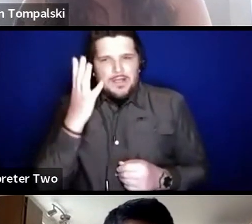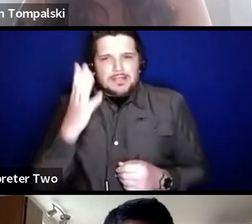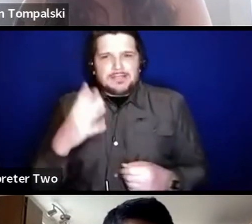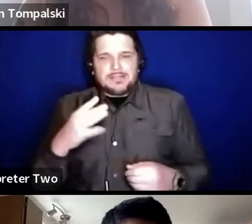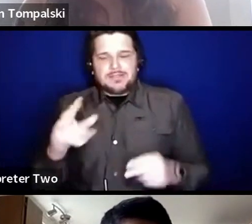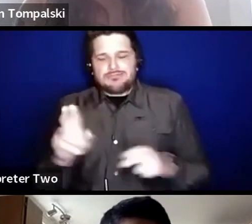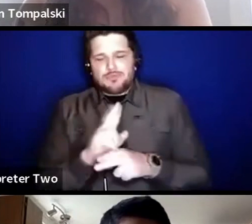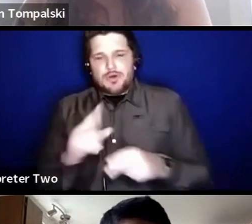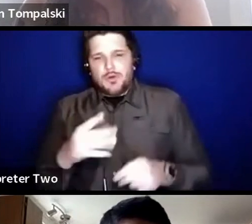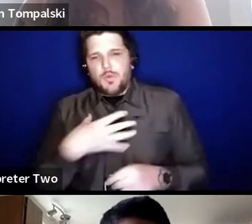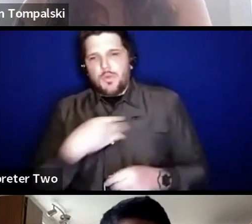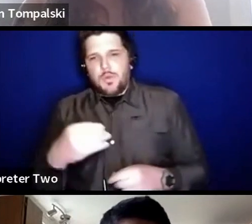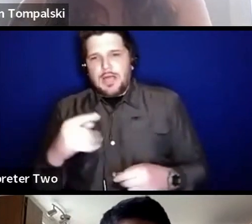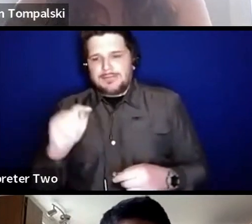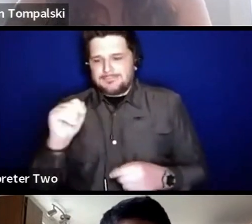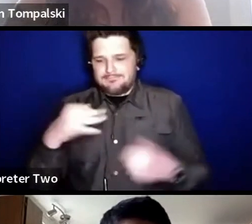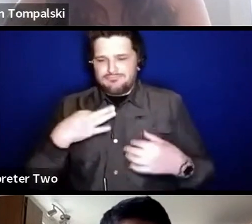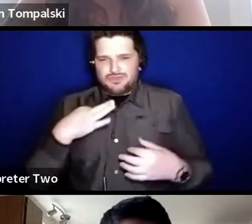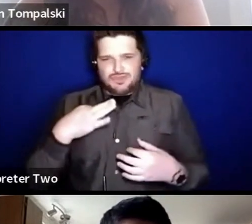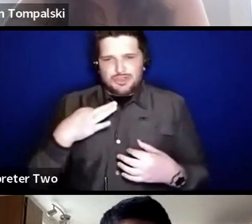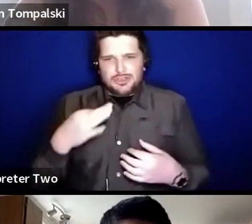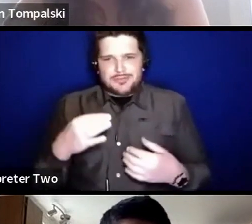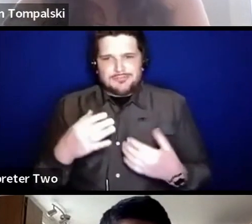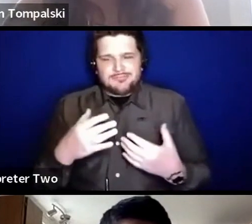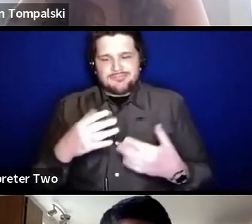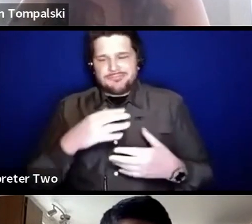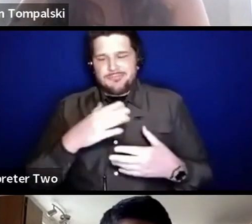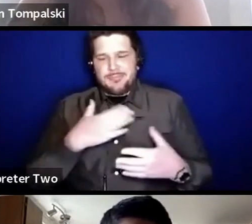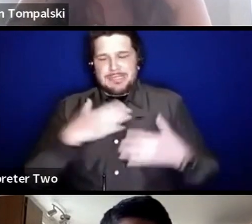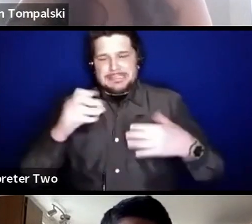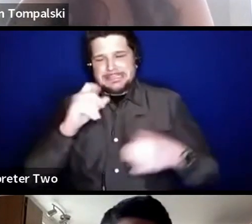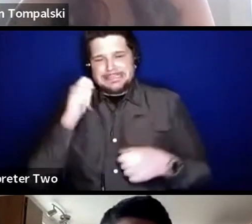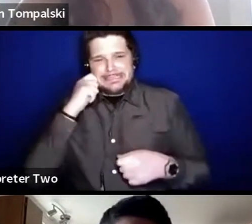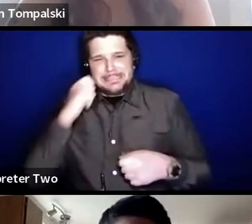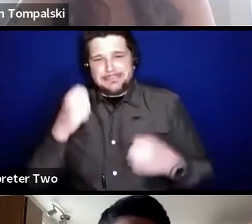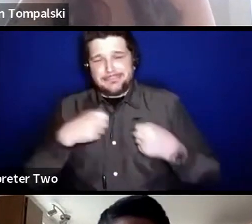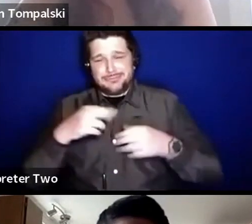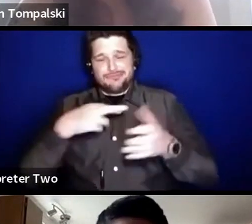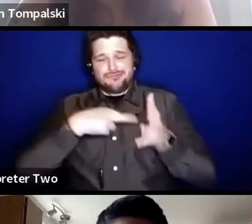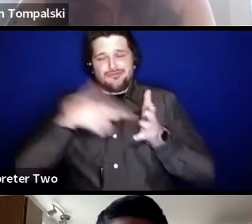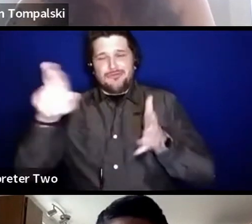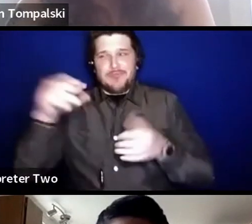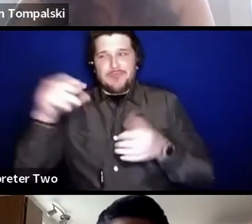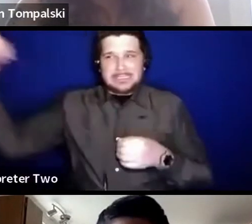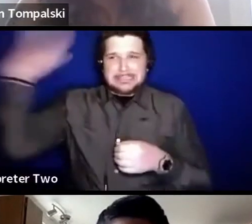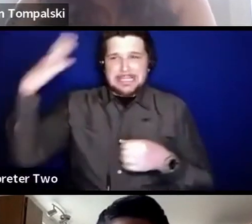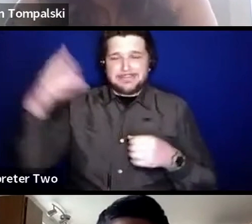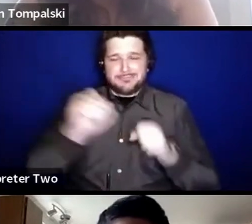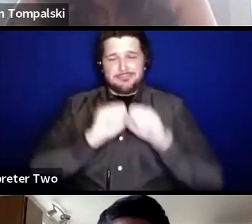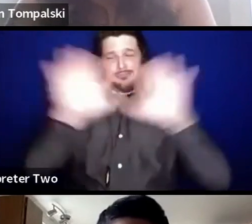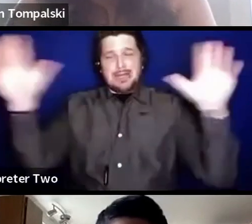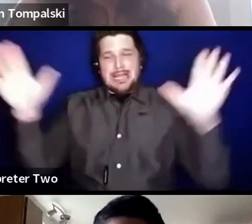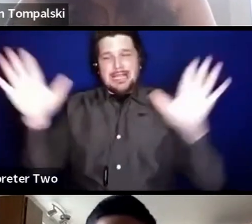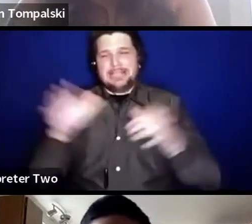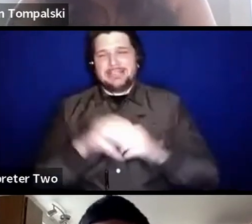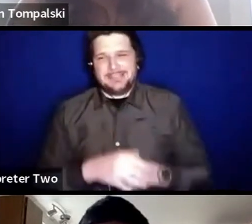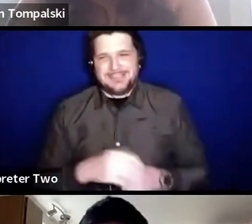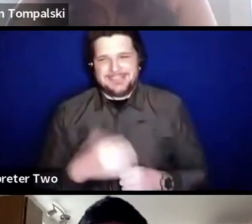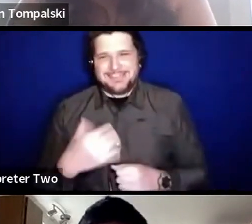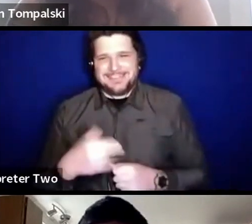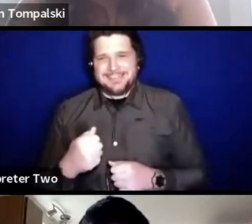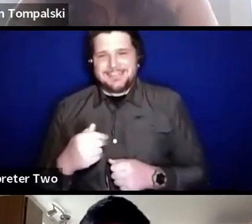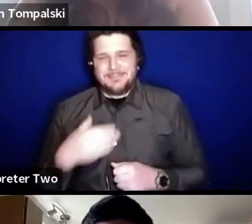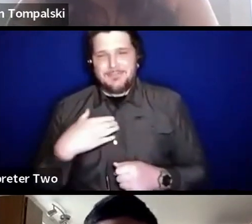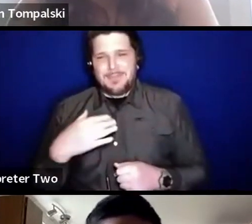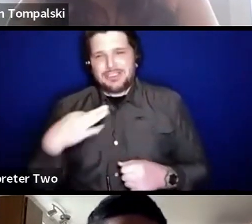white tank top, so all of me is just reflecting the sunlight right now. I do want to note that my tank